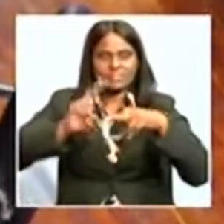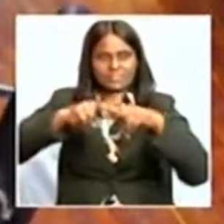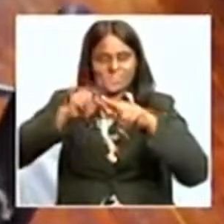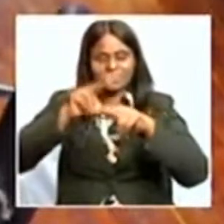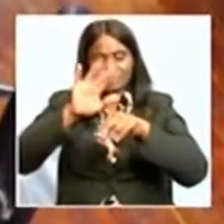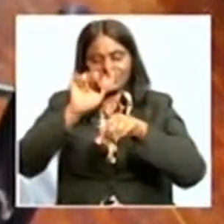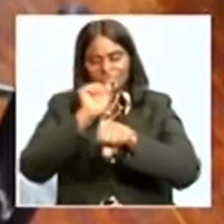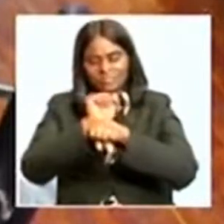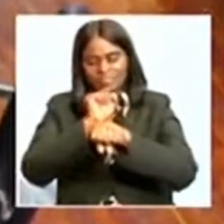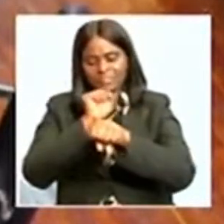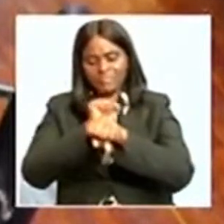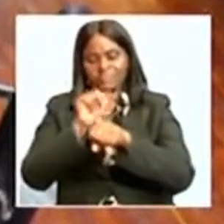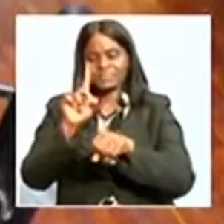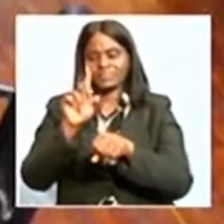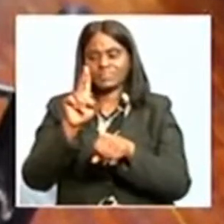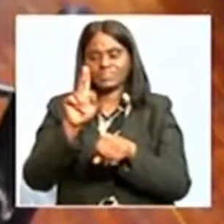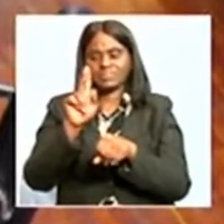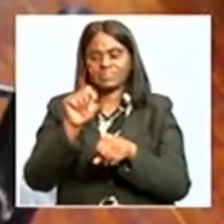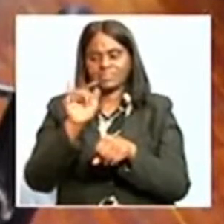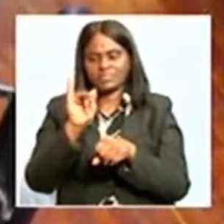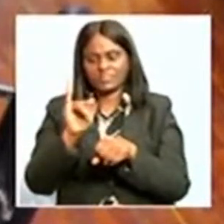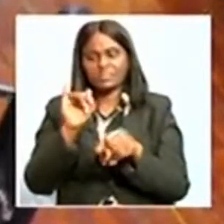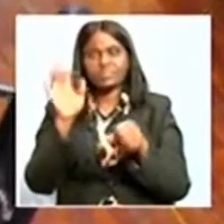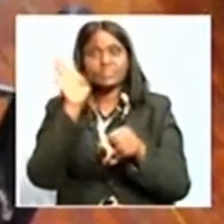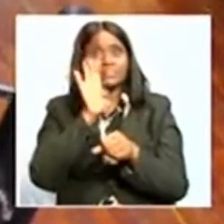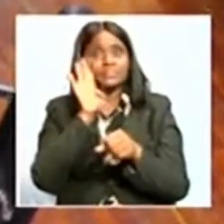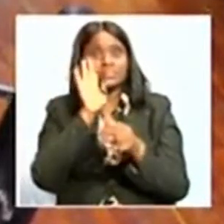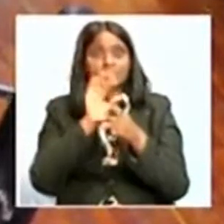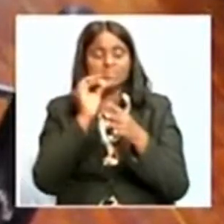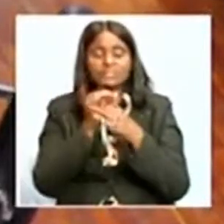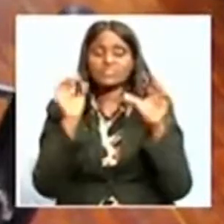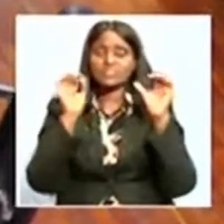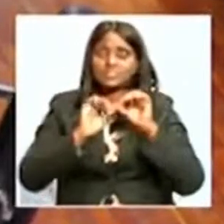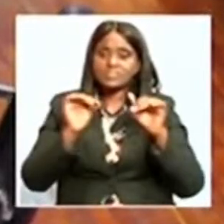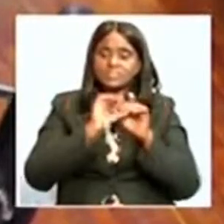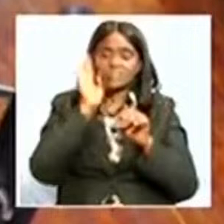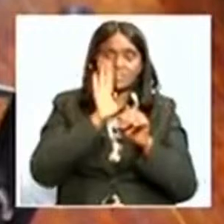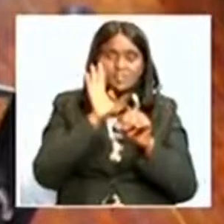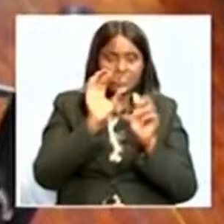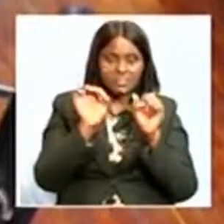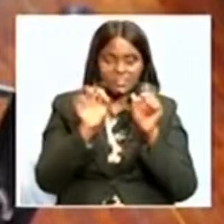excise duty is on alcoholic or non-alcoholic beverages. Okay.